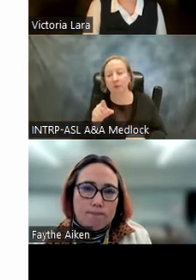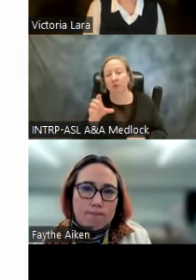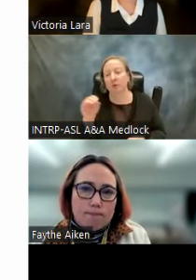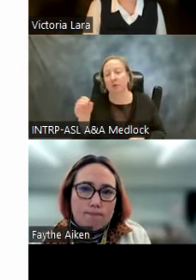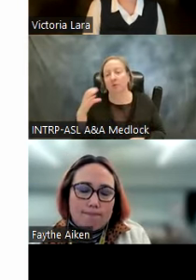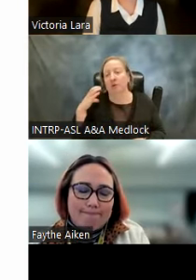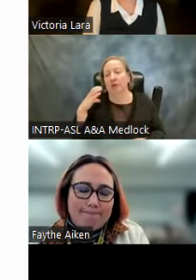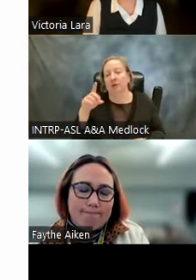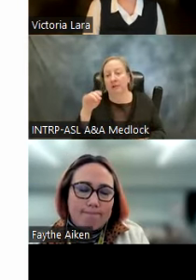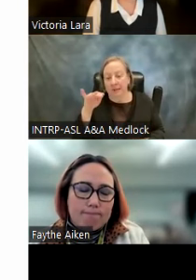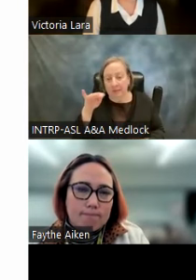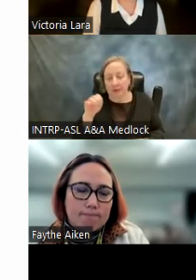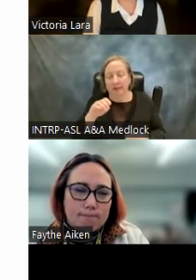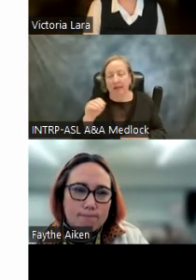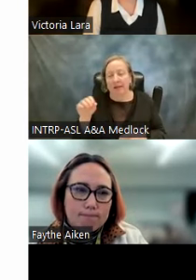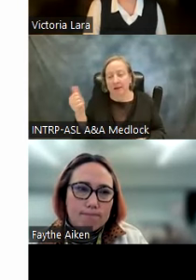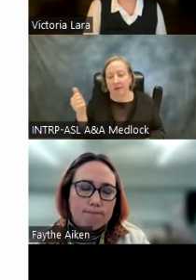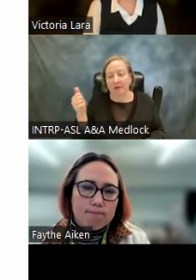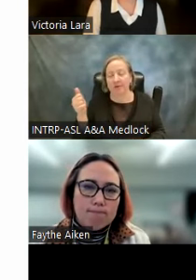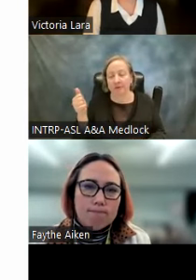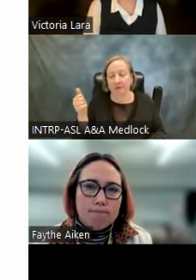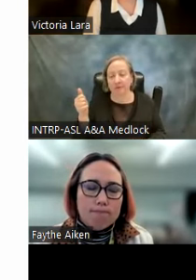Debbie and the rest of the